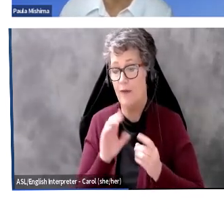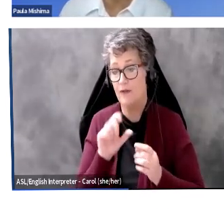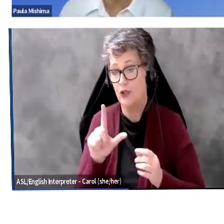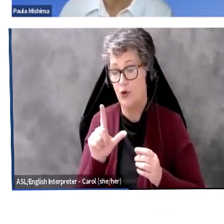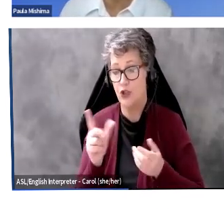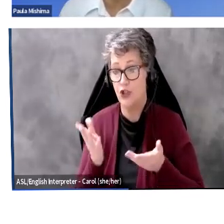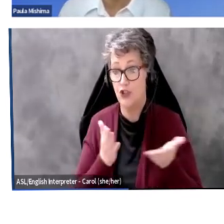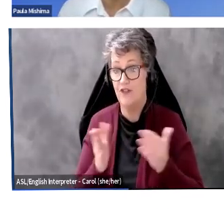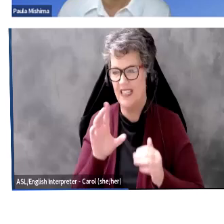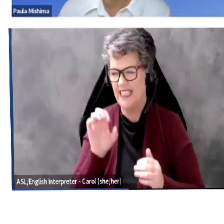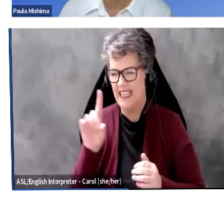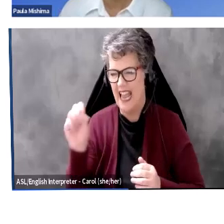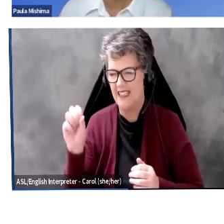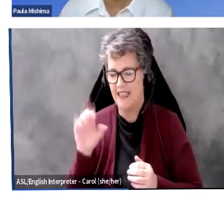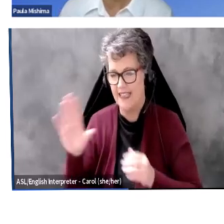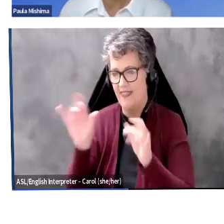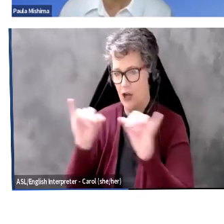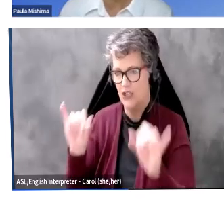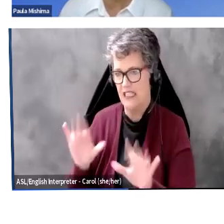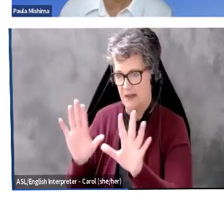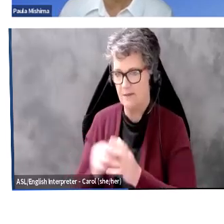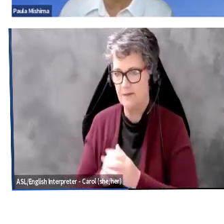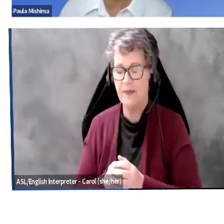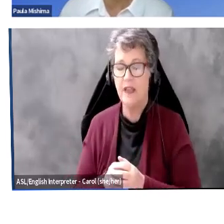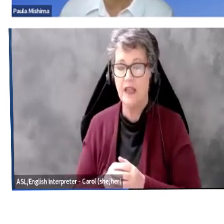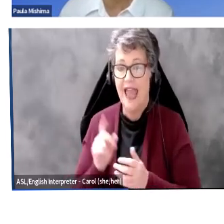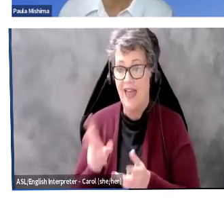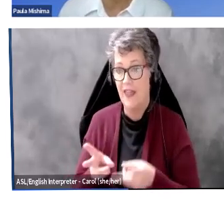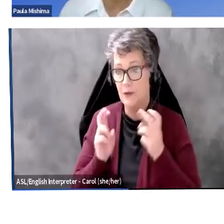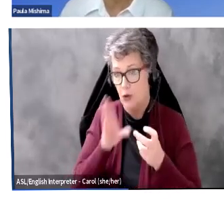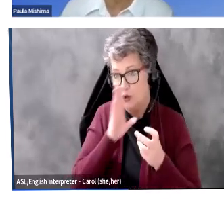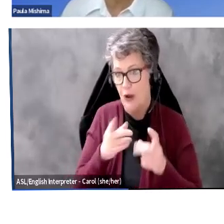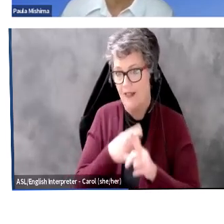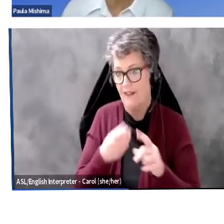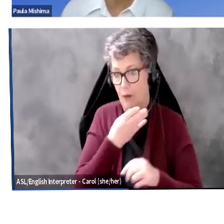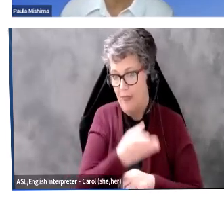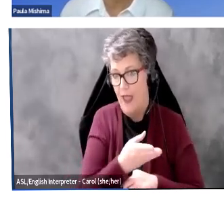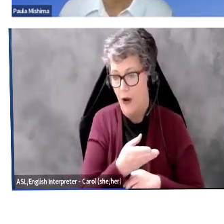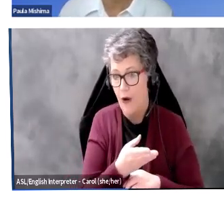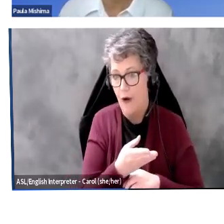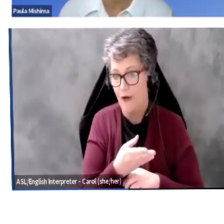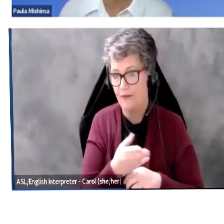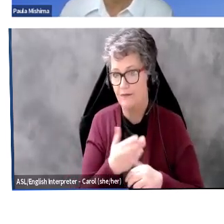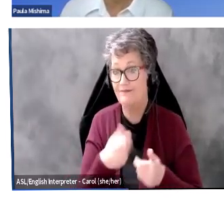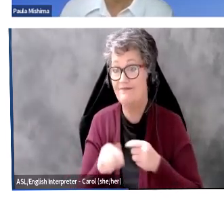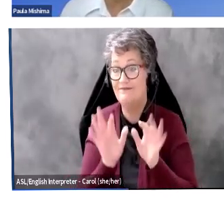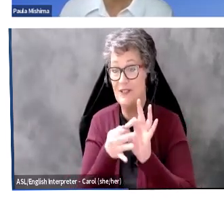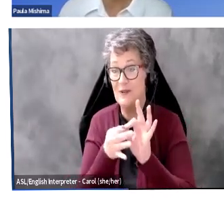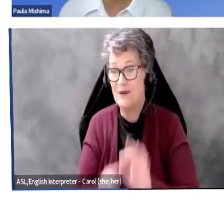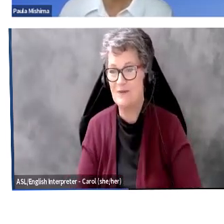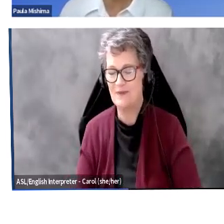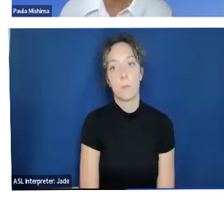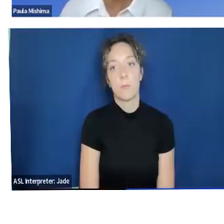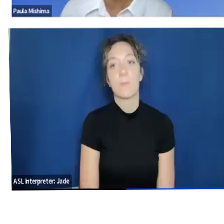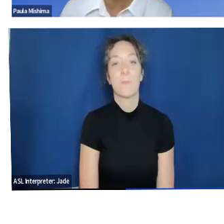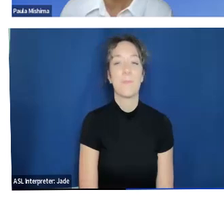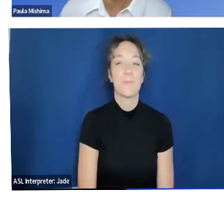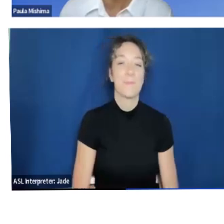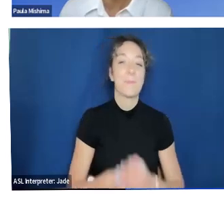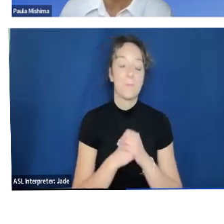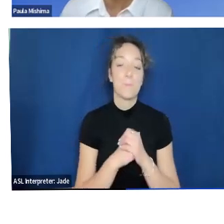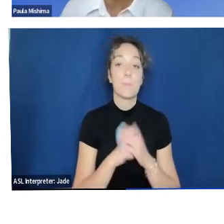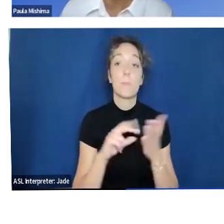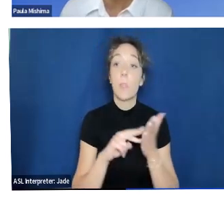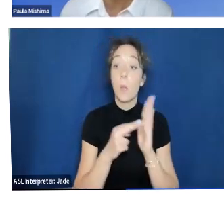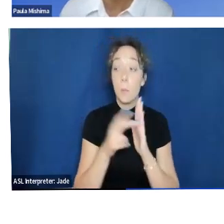Services, CDSS, their system, and they're pulled directly from that system, which means that those